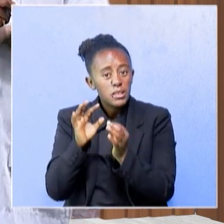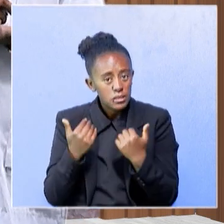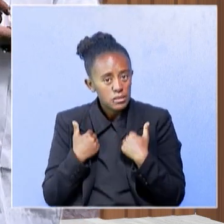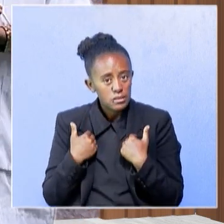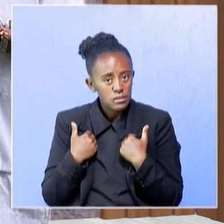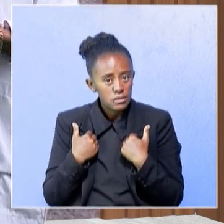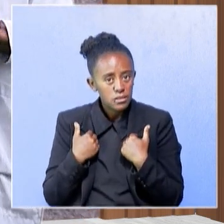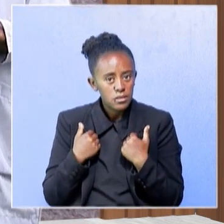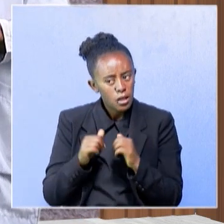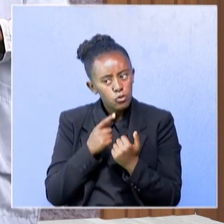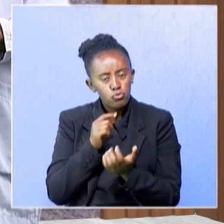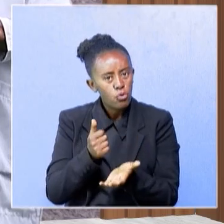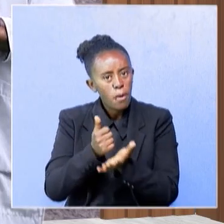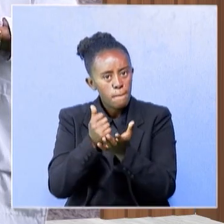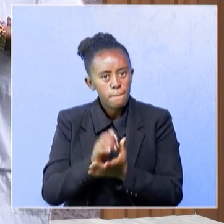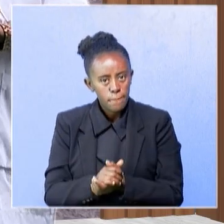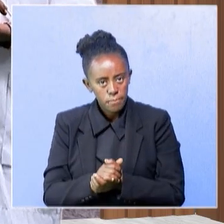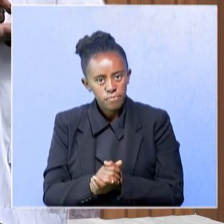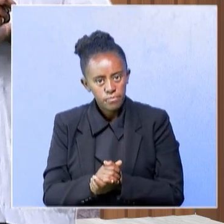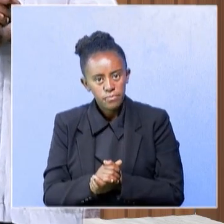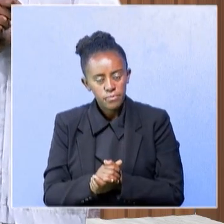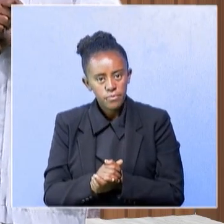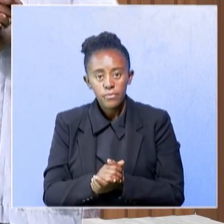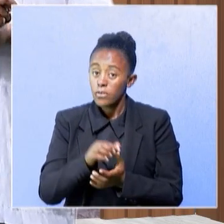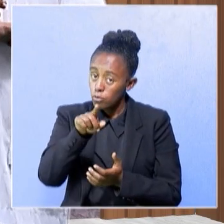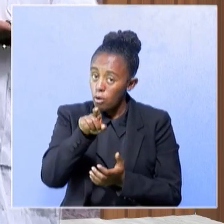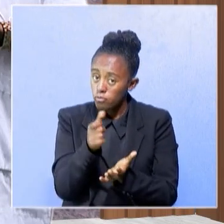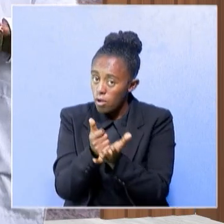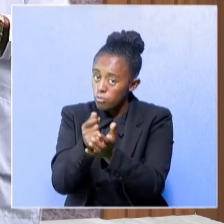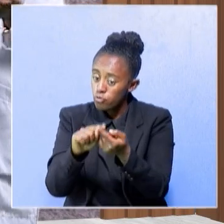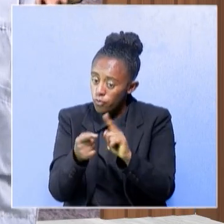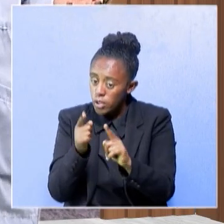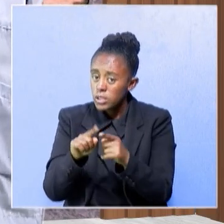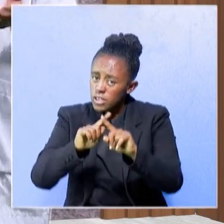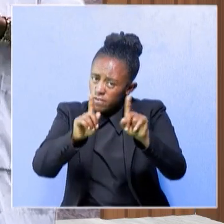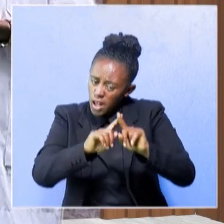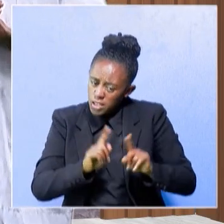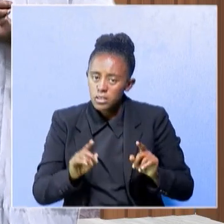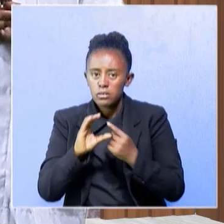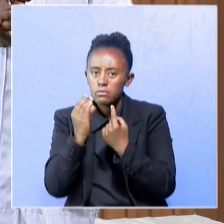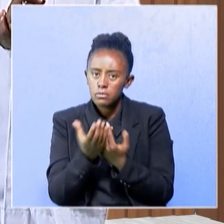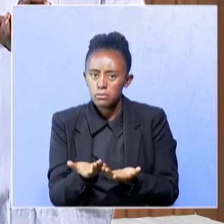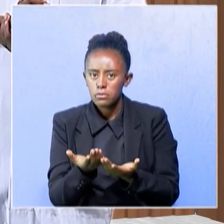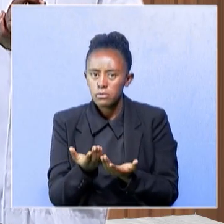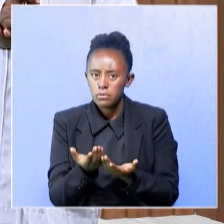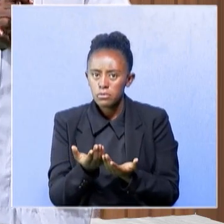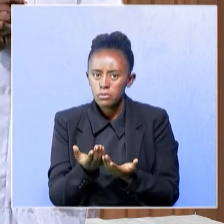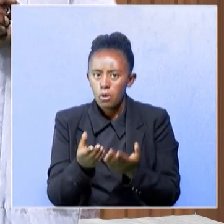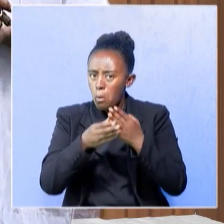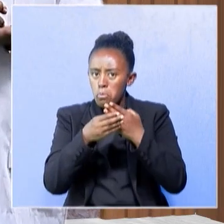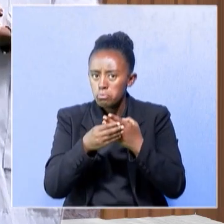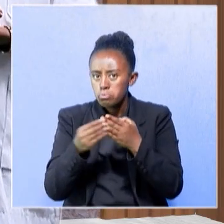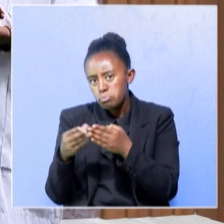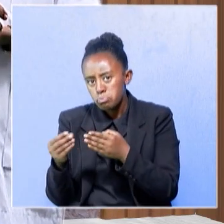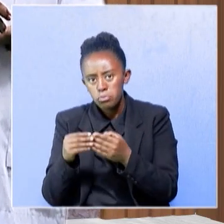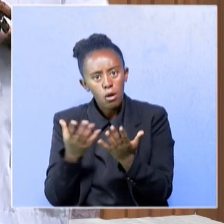what way do you help him? Good. You have to help your friends in different contexts. It's not only by item